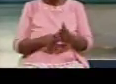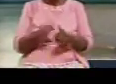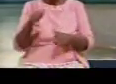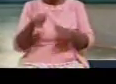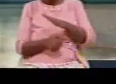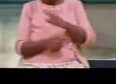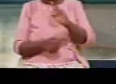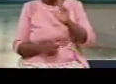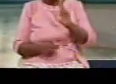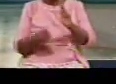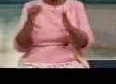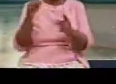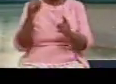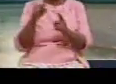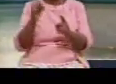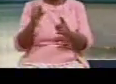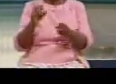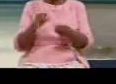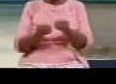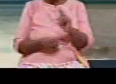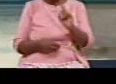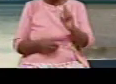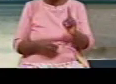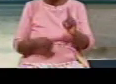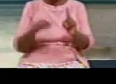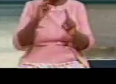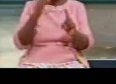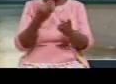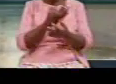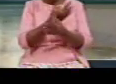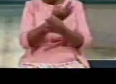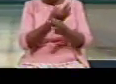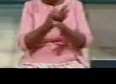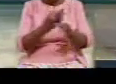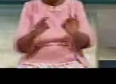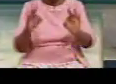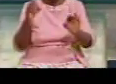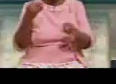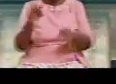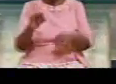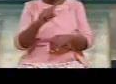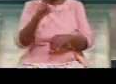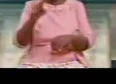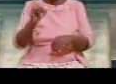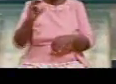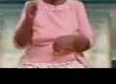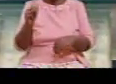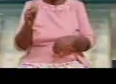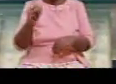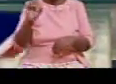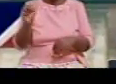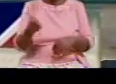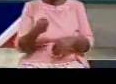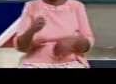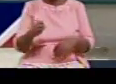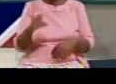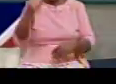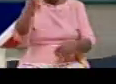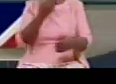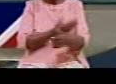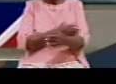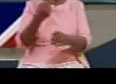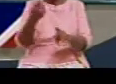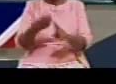perspectives. Number one, the freedom of Zion's sons from captivity. The freedom,